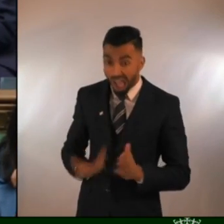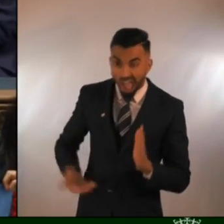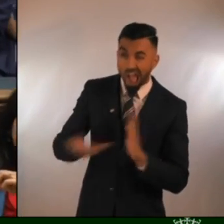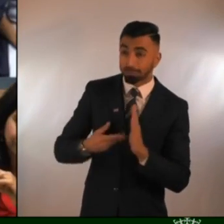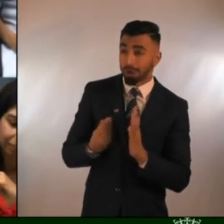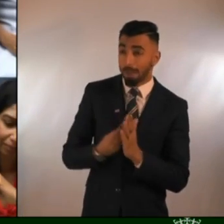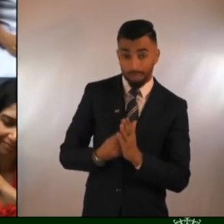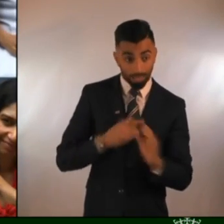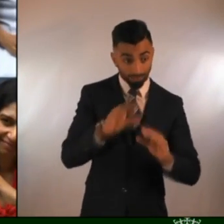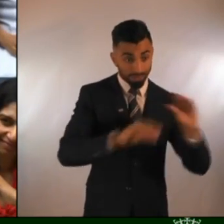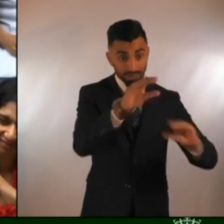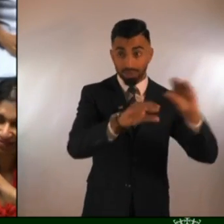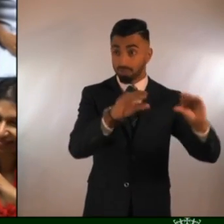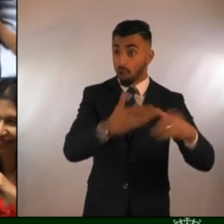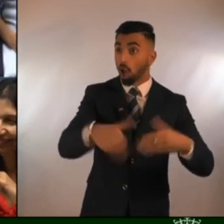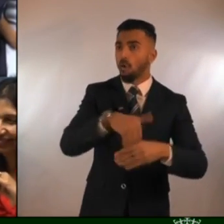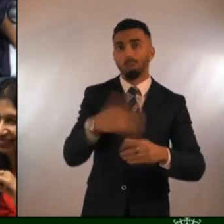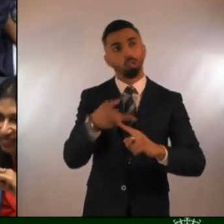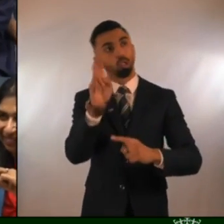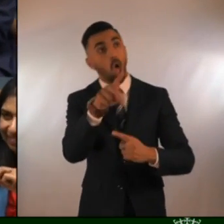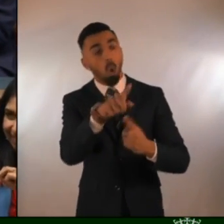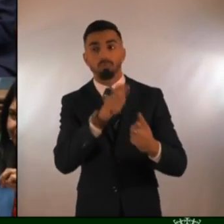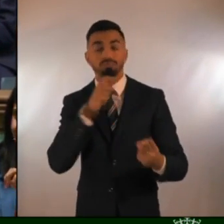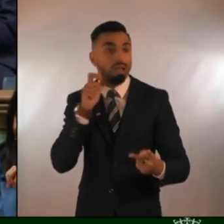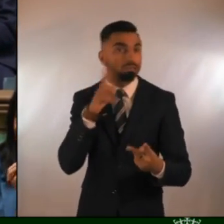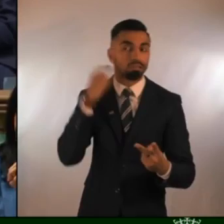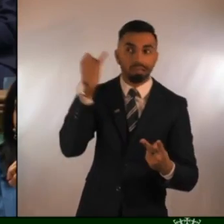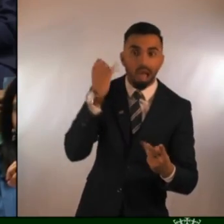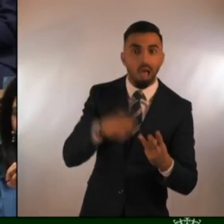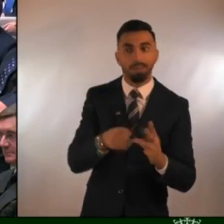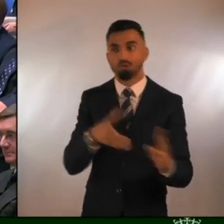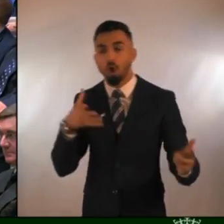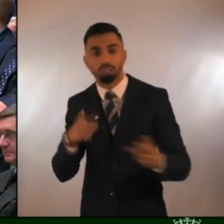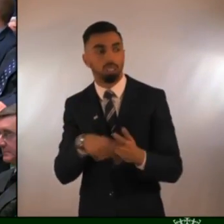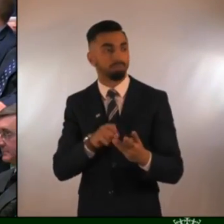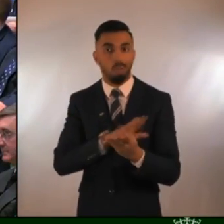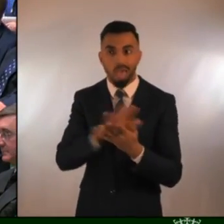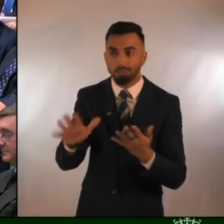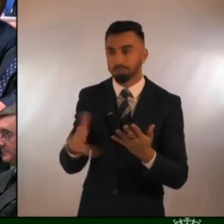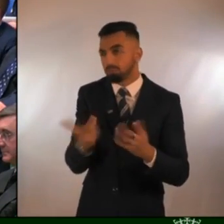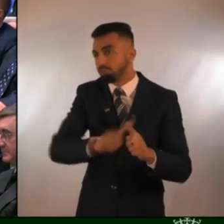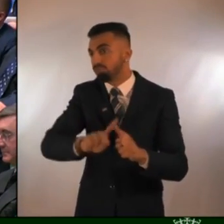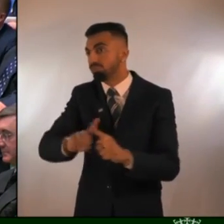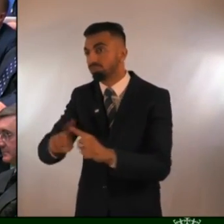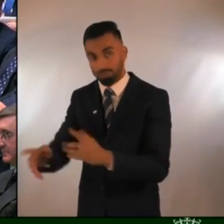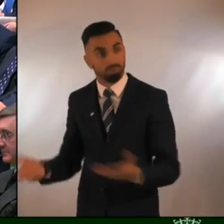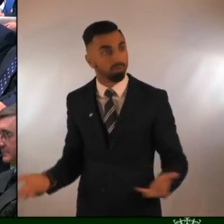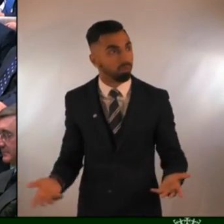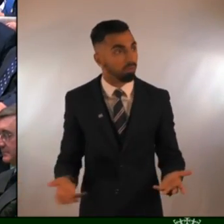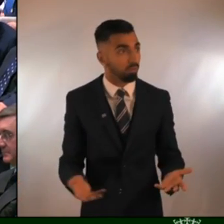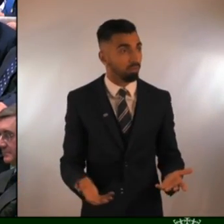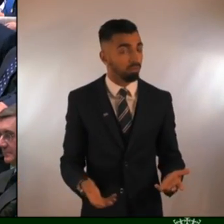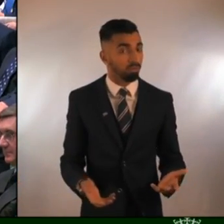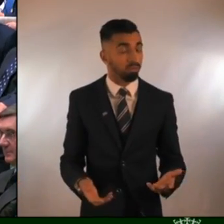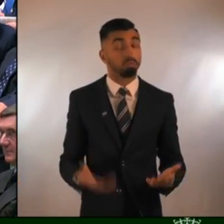cities, including Stoke, Preston, Derby, Nottingham and Southampton. Third, we're going to build